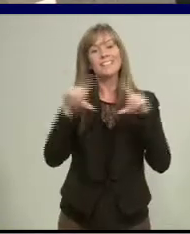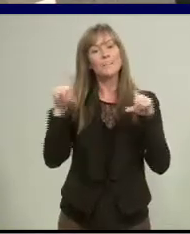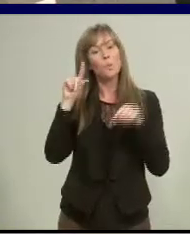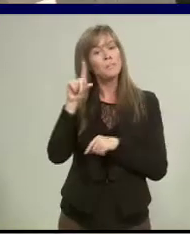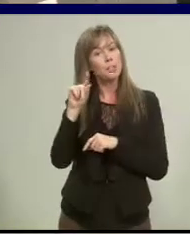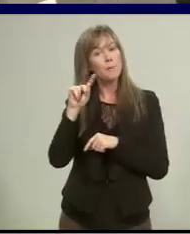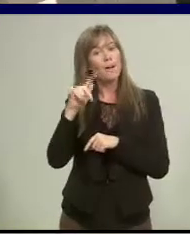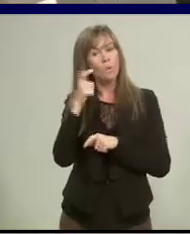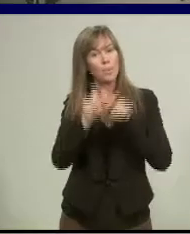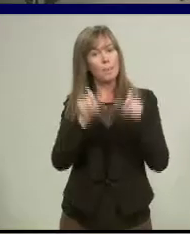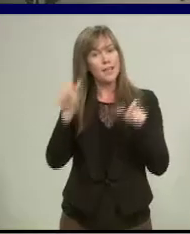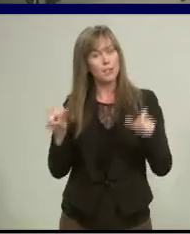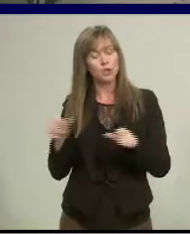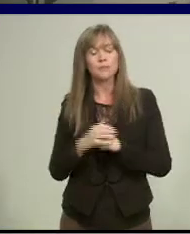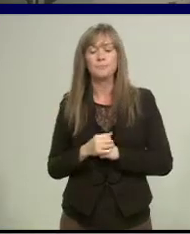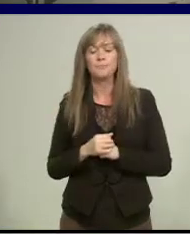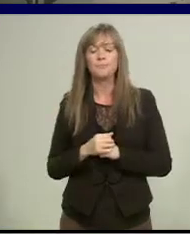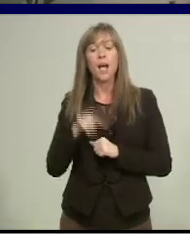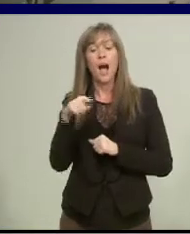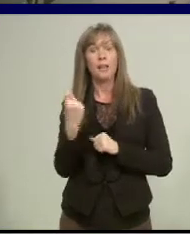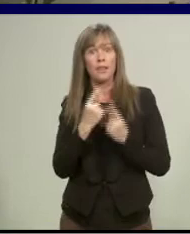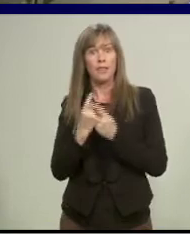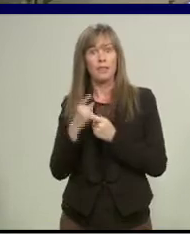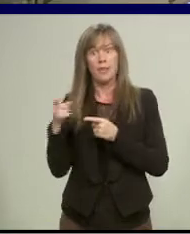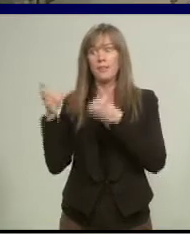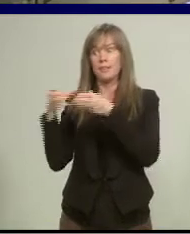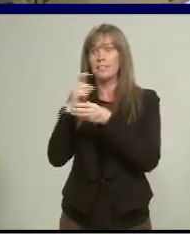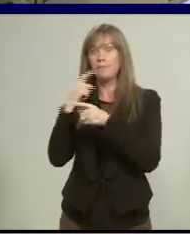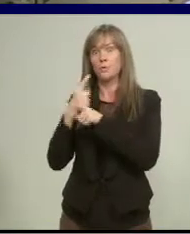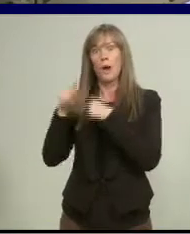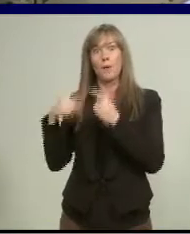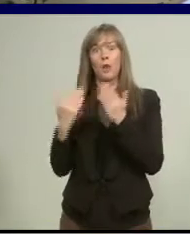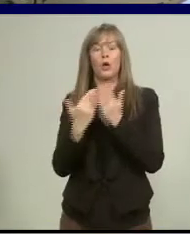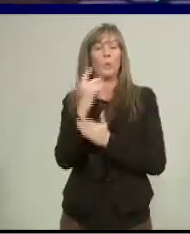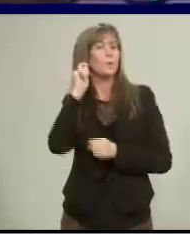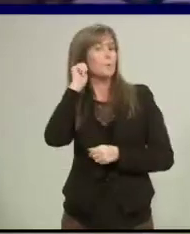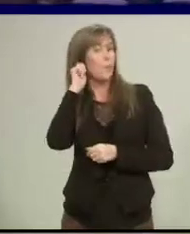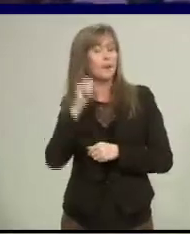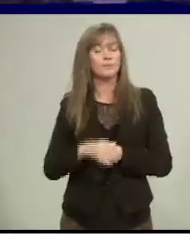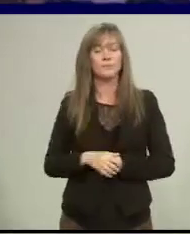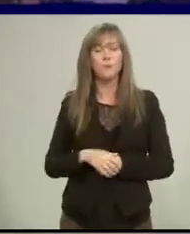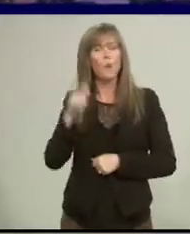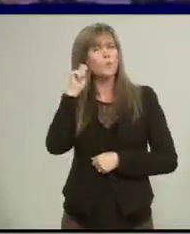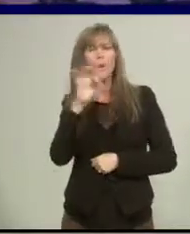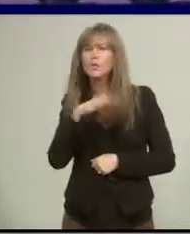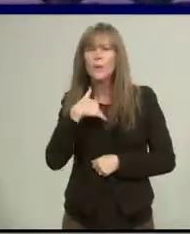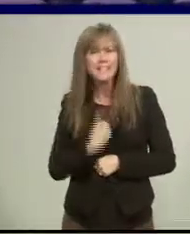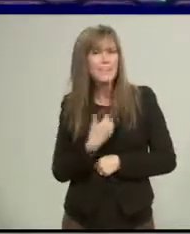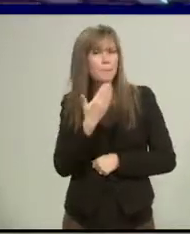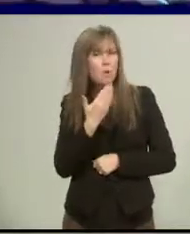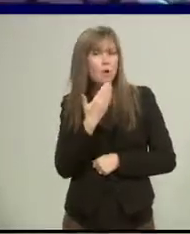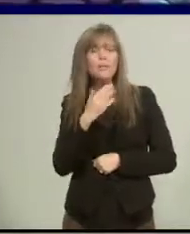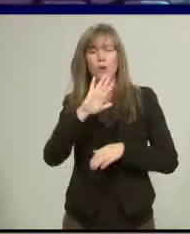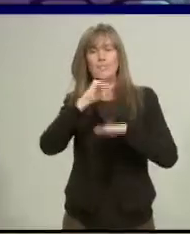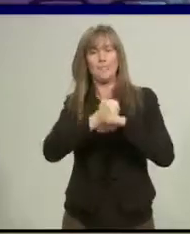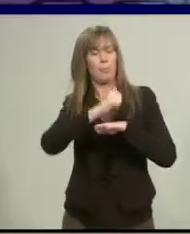passengers. Another feature that has the crew talking are the new bathrooms on board. Lavatories don't need to be boring, so the wallpaper that we